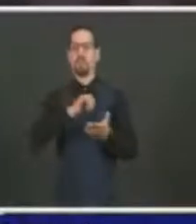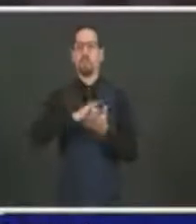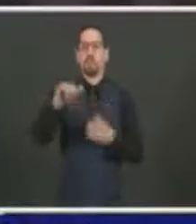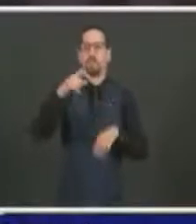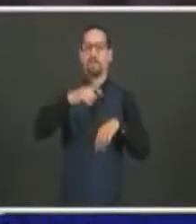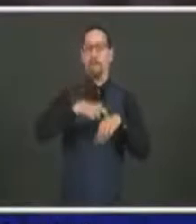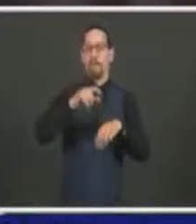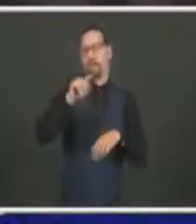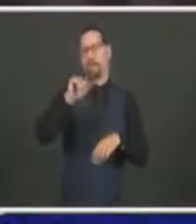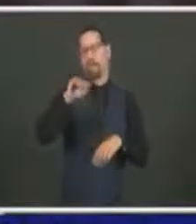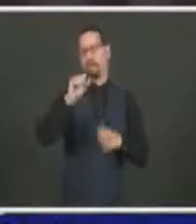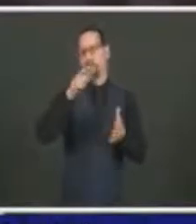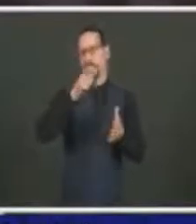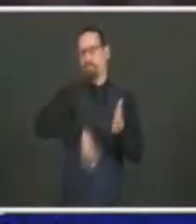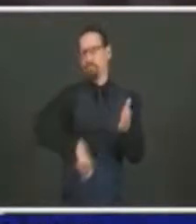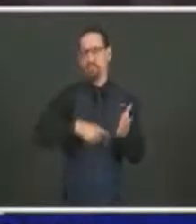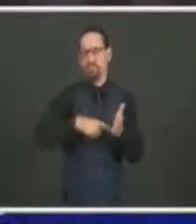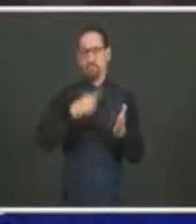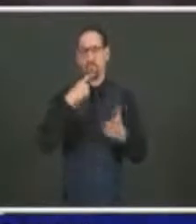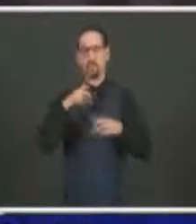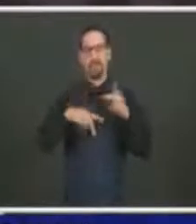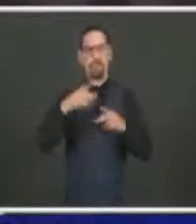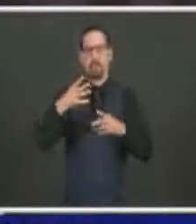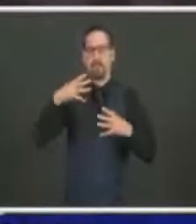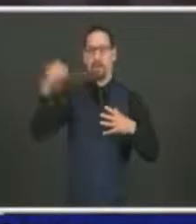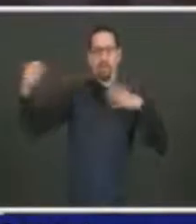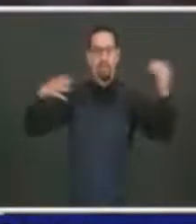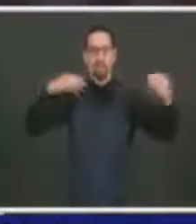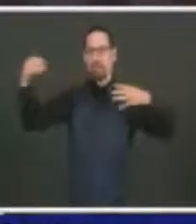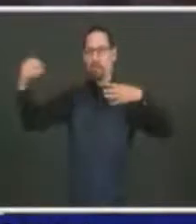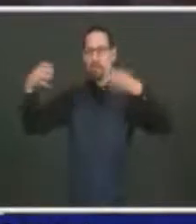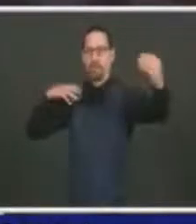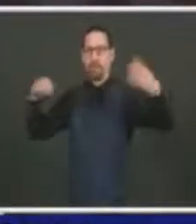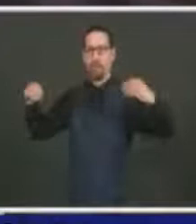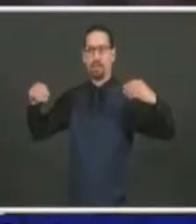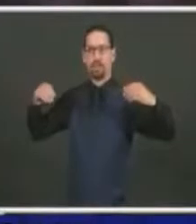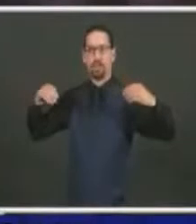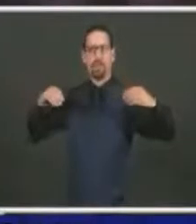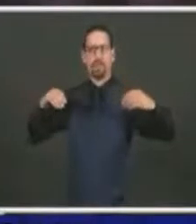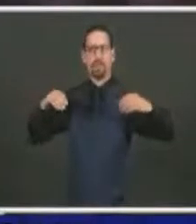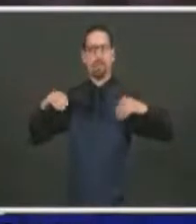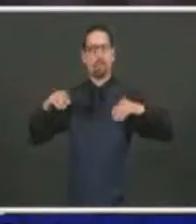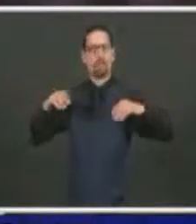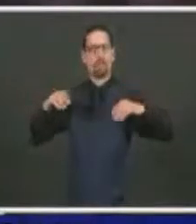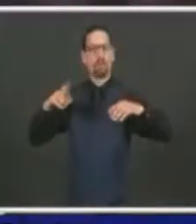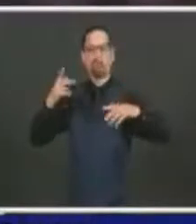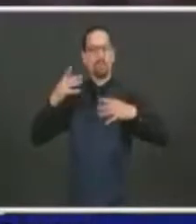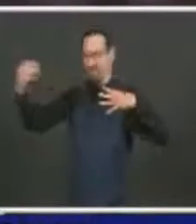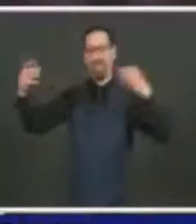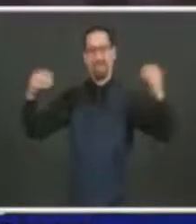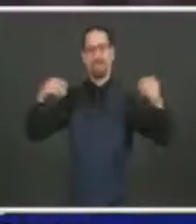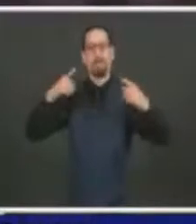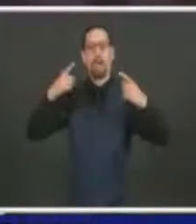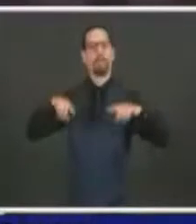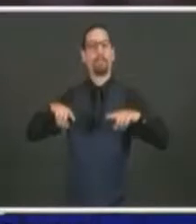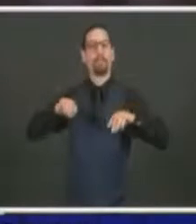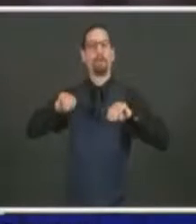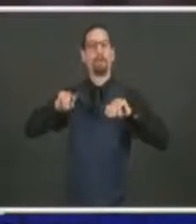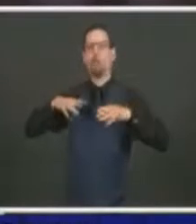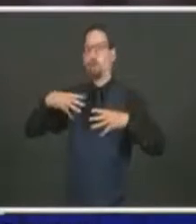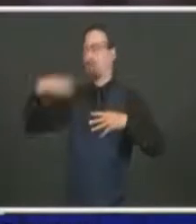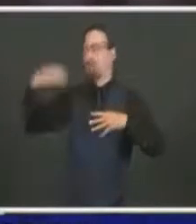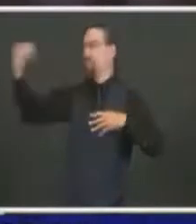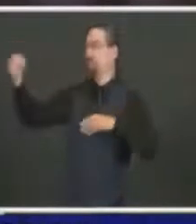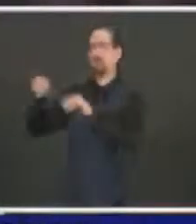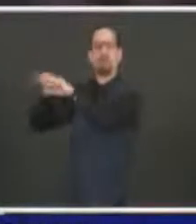started mini hotspots. So listen, come here, but either get yourself tested to be negative or quarantine. Do we have effective testing